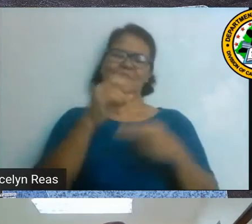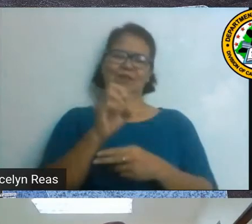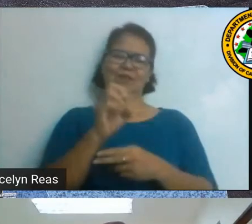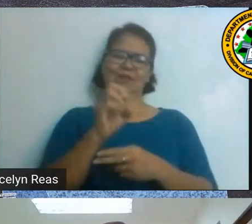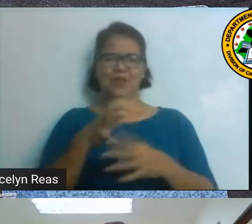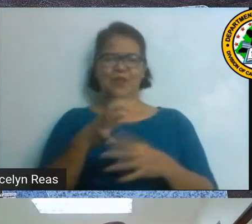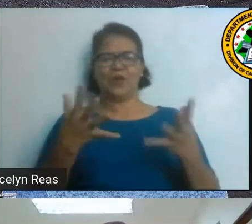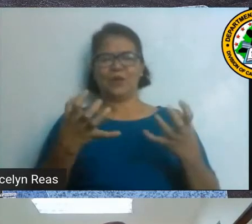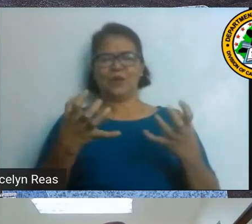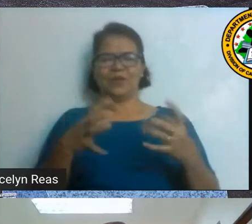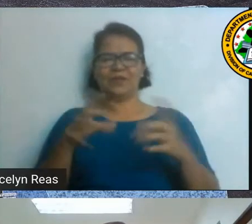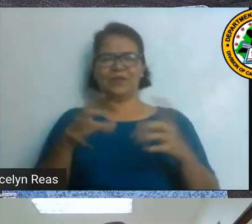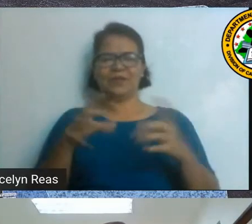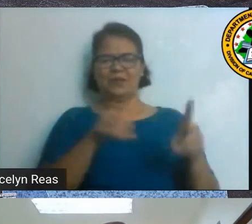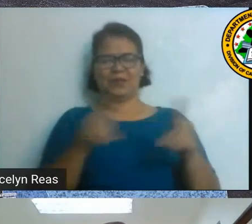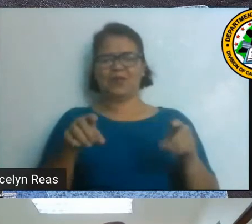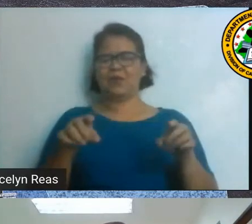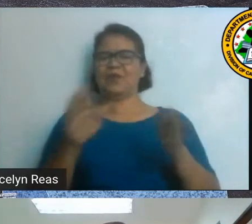coming